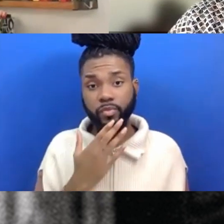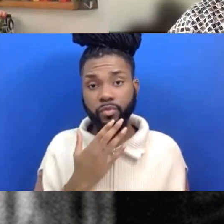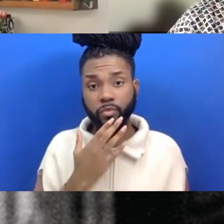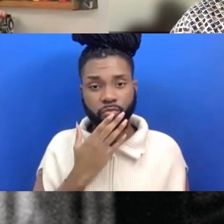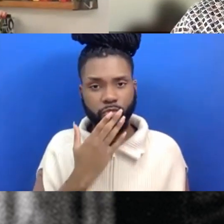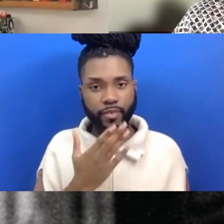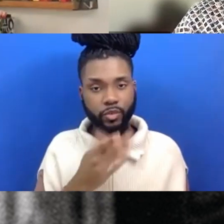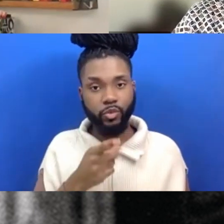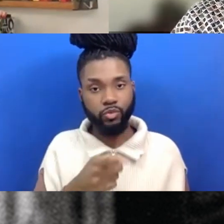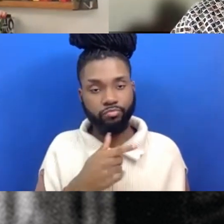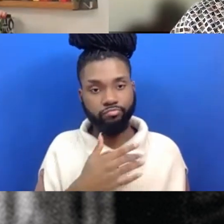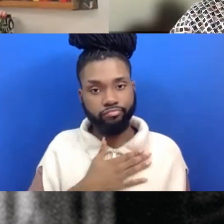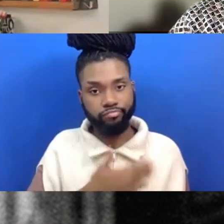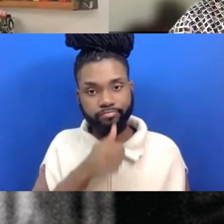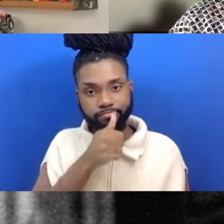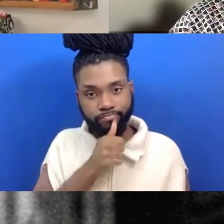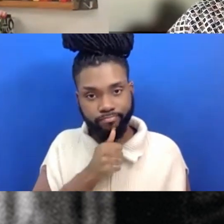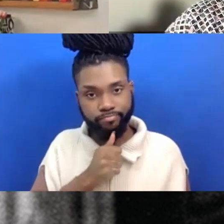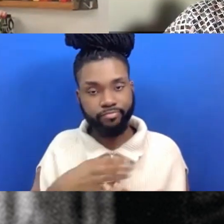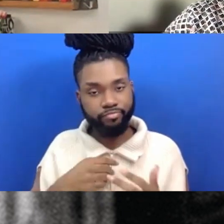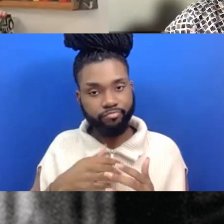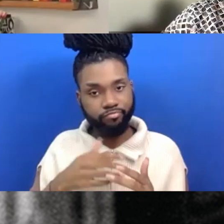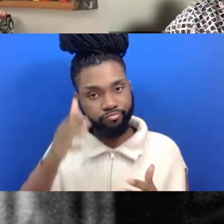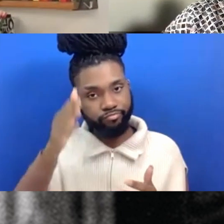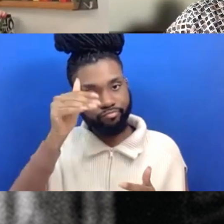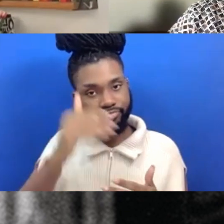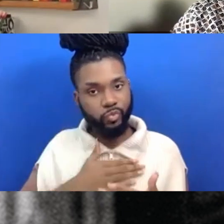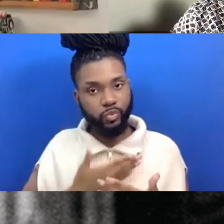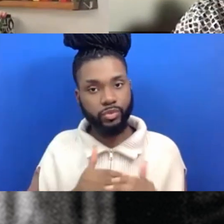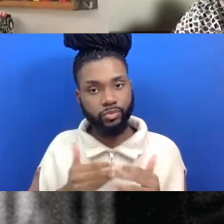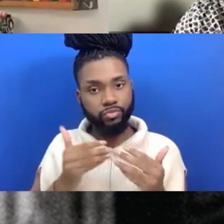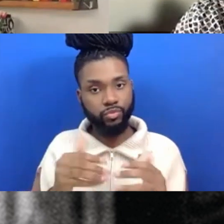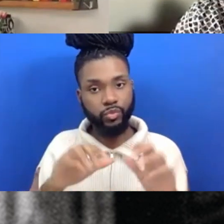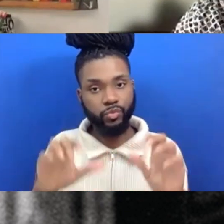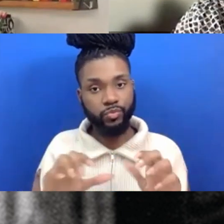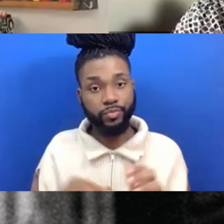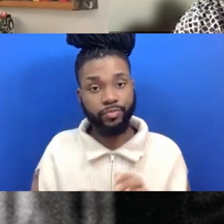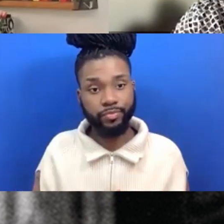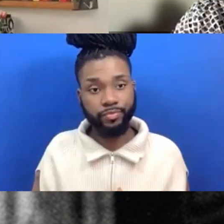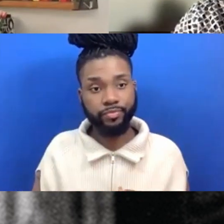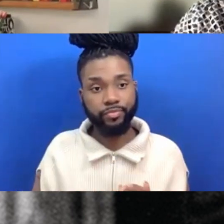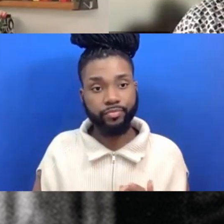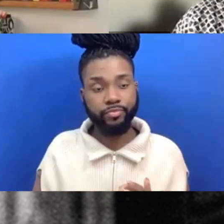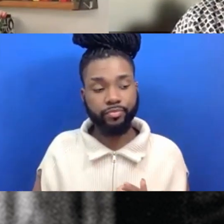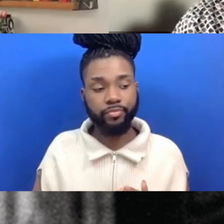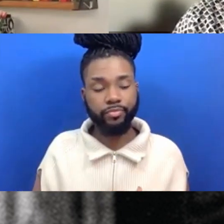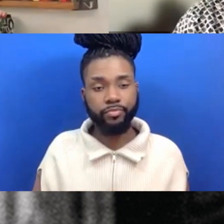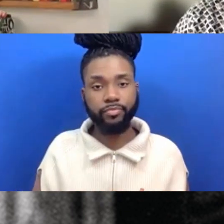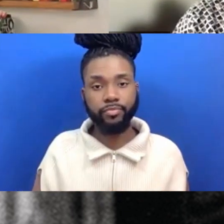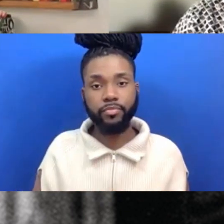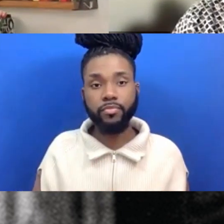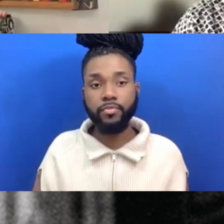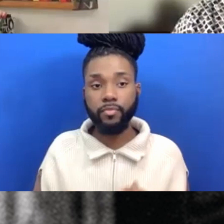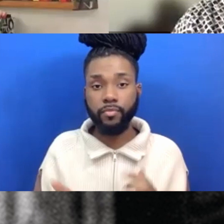you have the patience and the discipline to do it. Well, I have to say that I have a